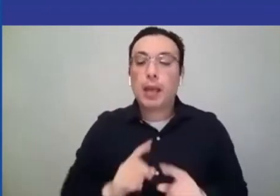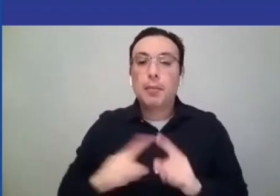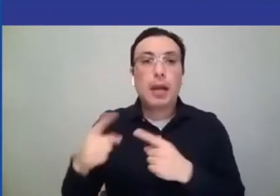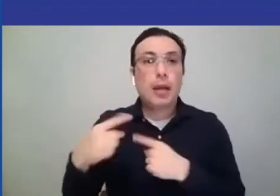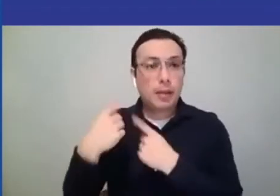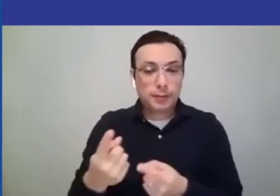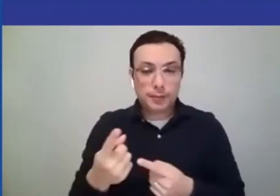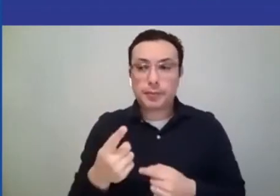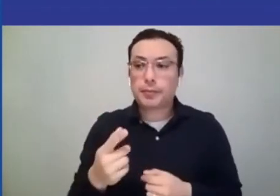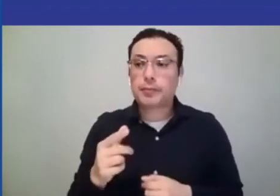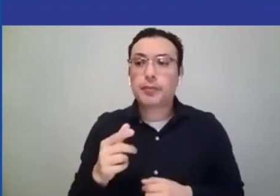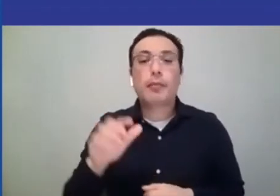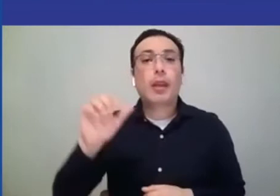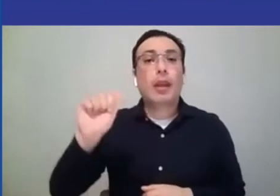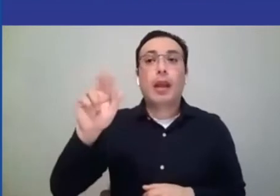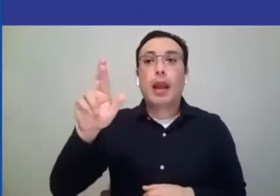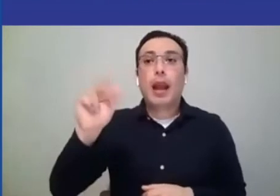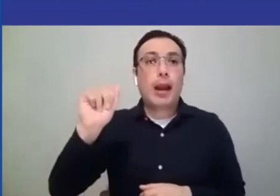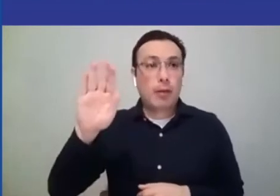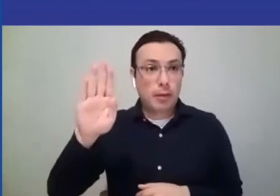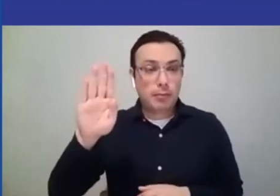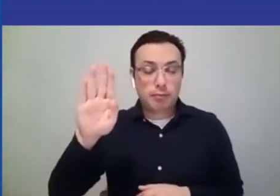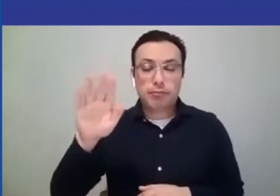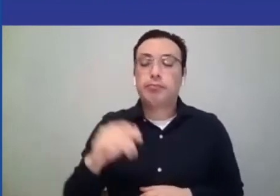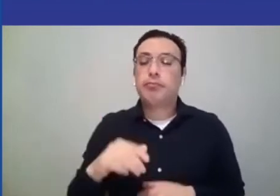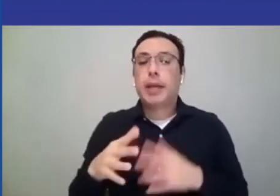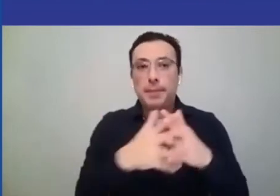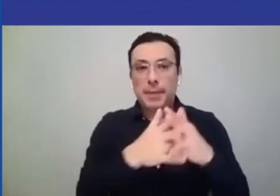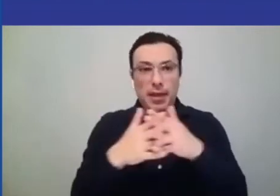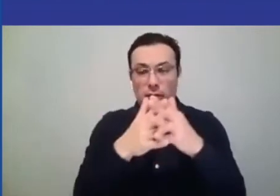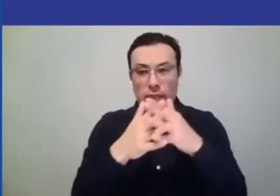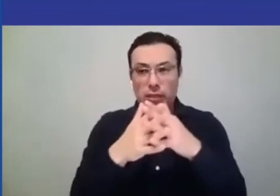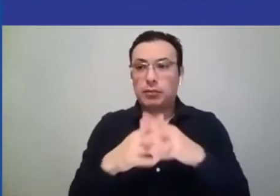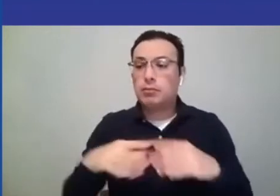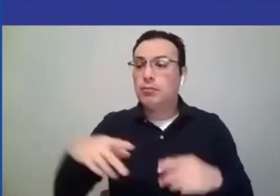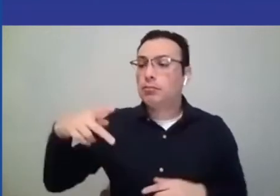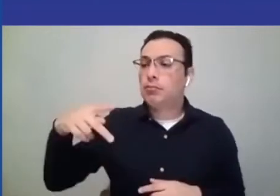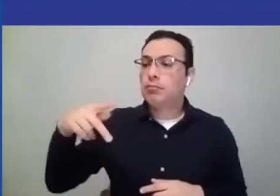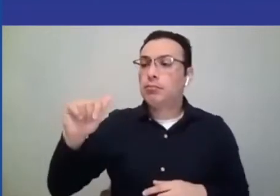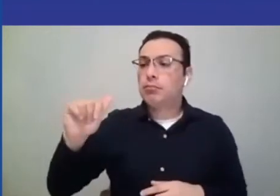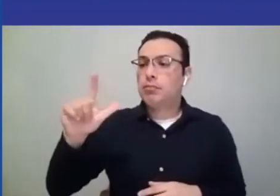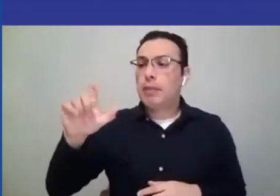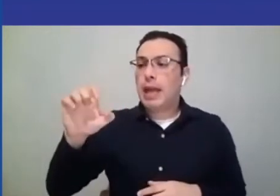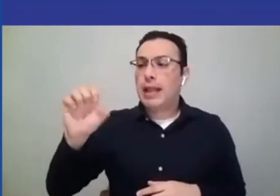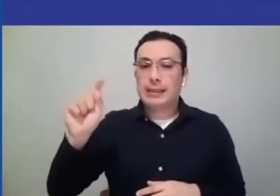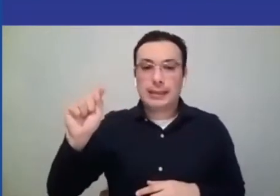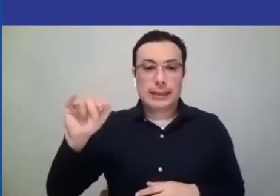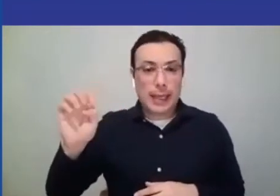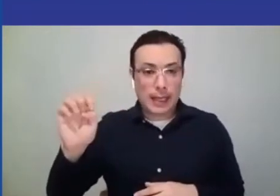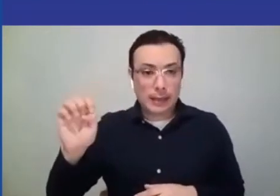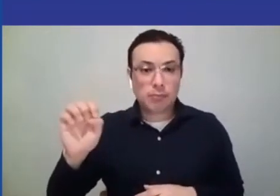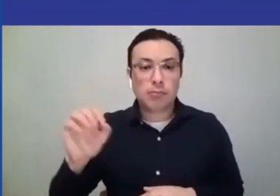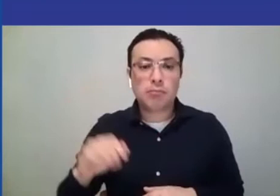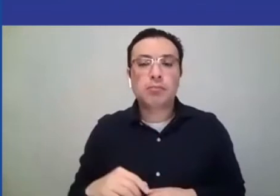with a number of Arab American and Palestinians who dance debki, which is a